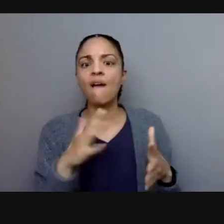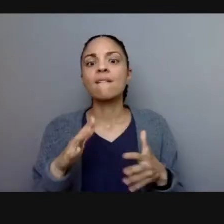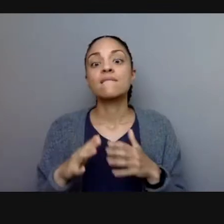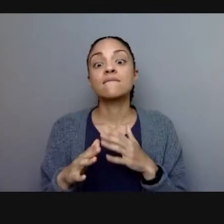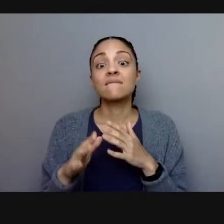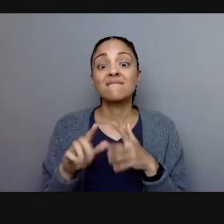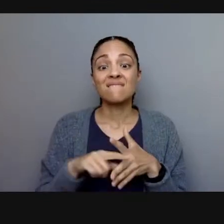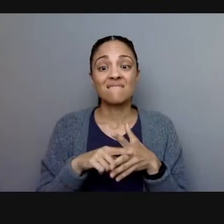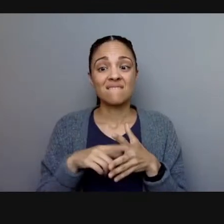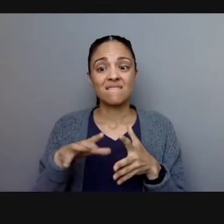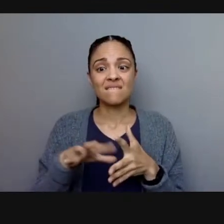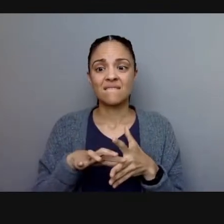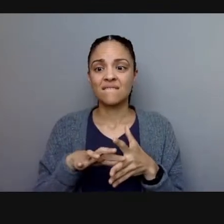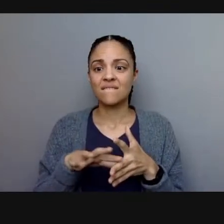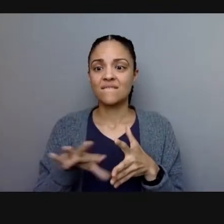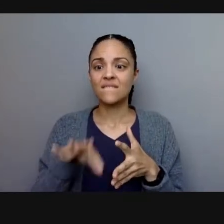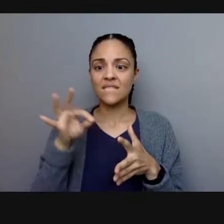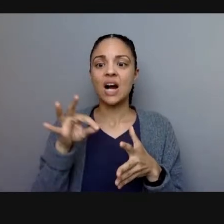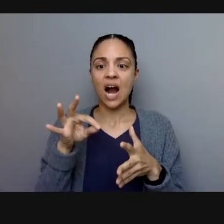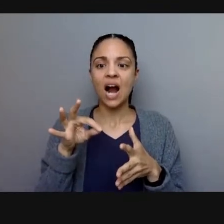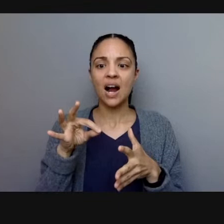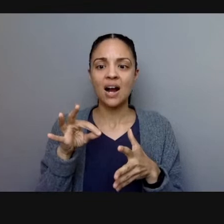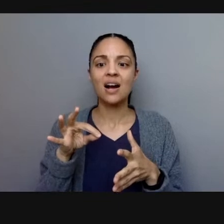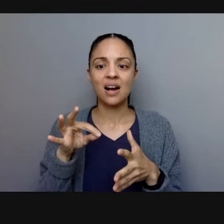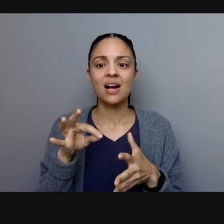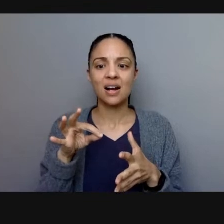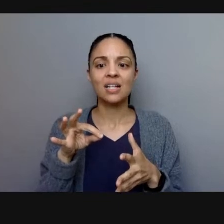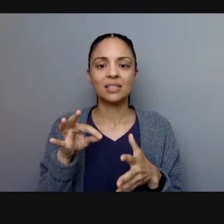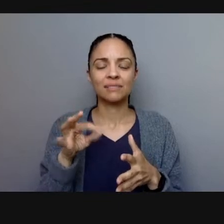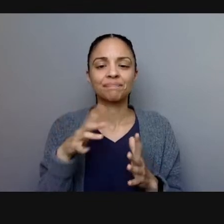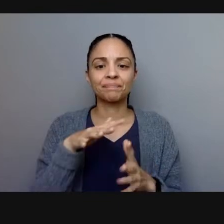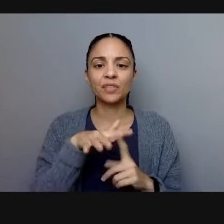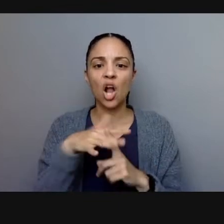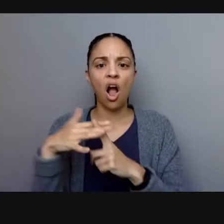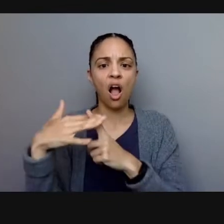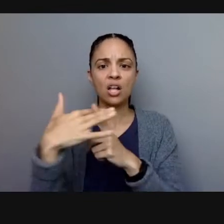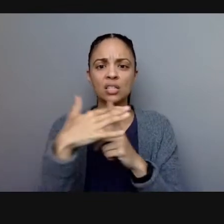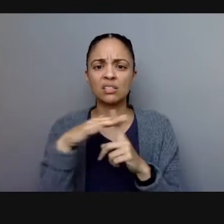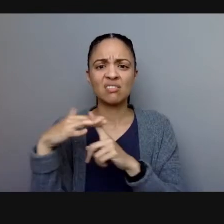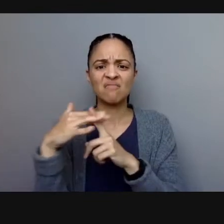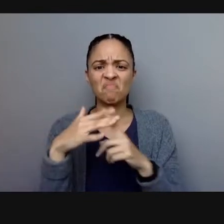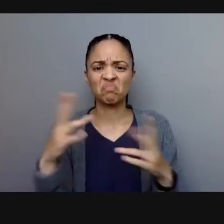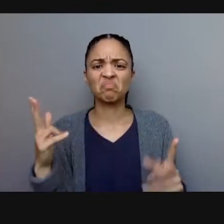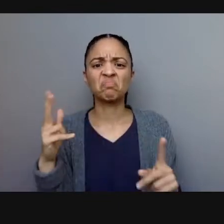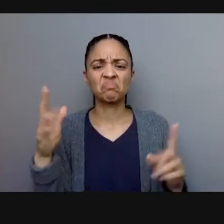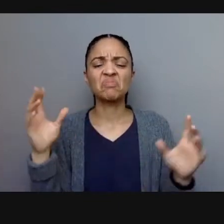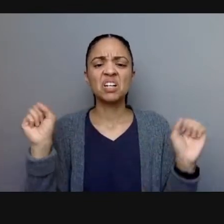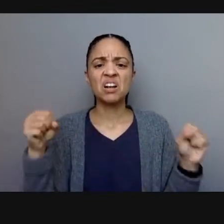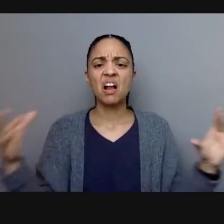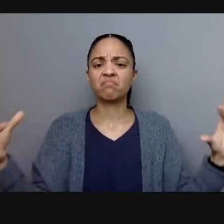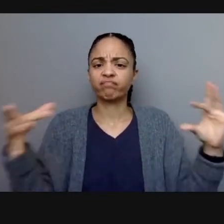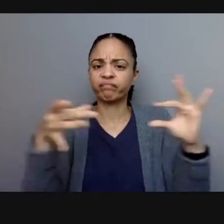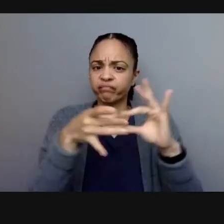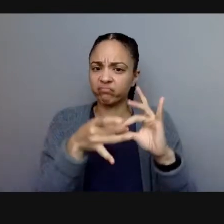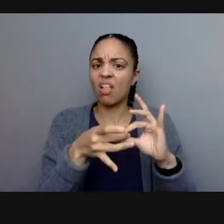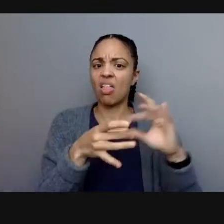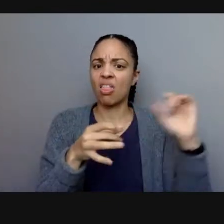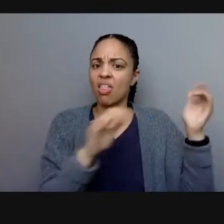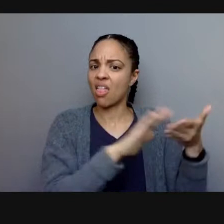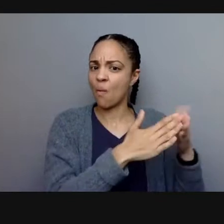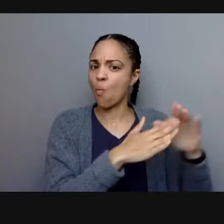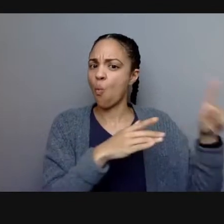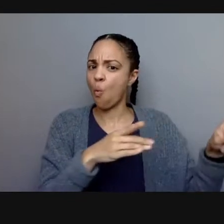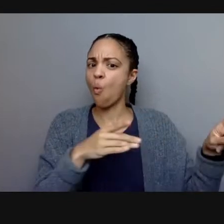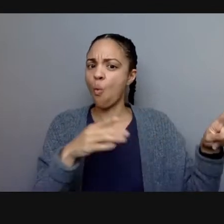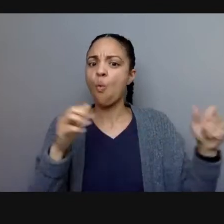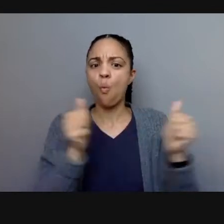this, stuff we call hip hop. And Mike Euphoria is Street Dance Lifestyles. I just wanted to plug him.